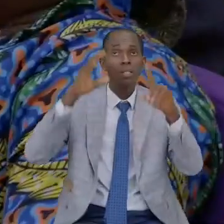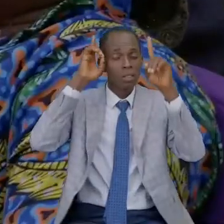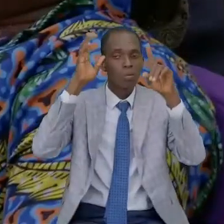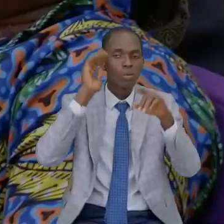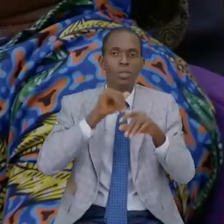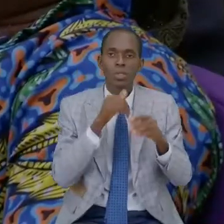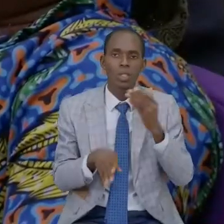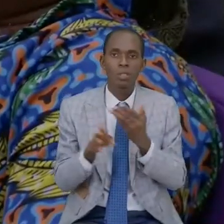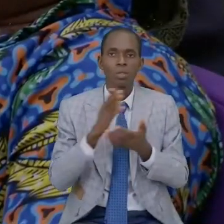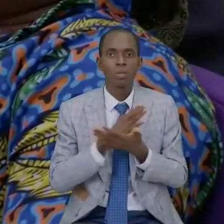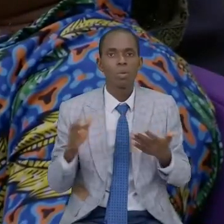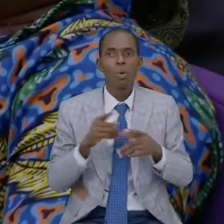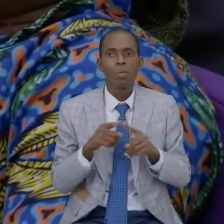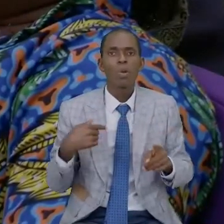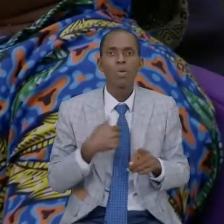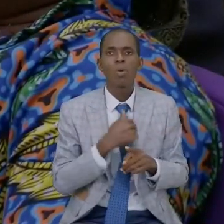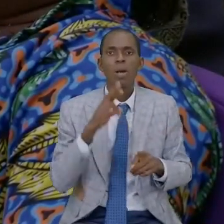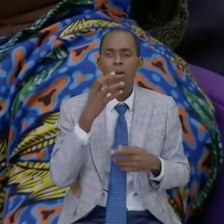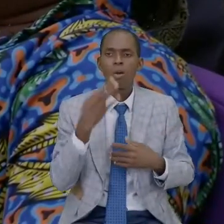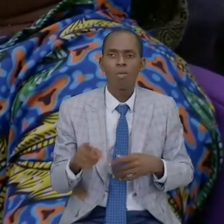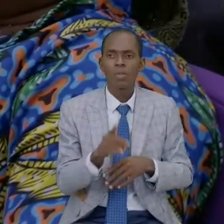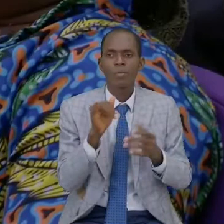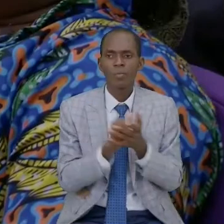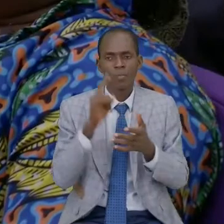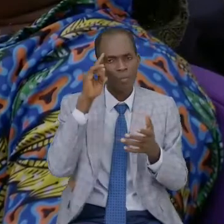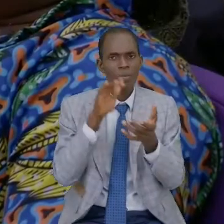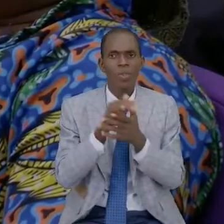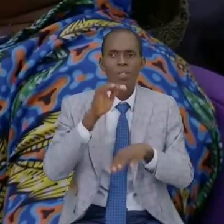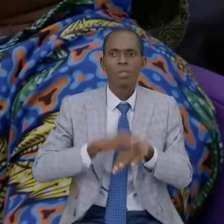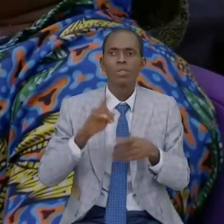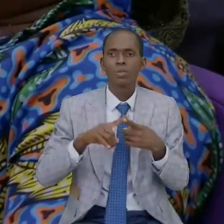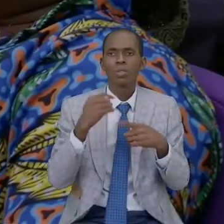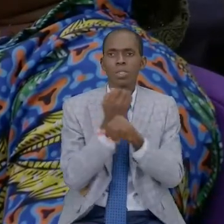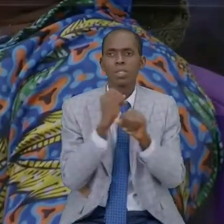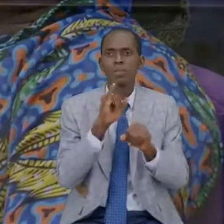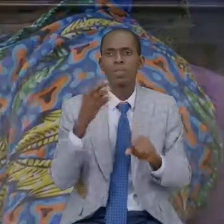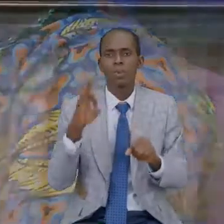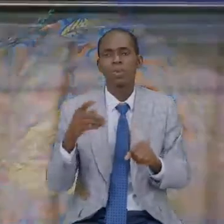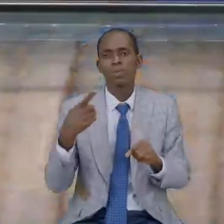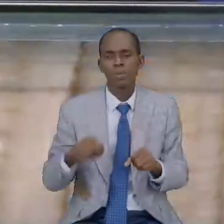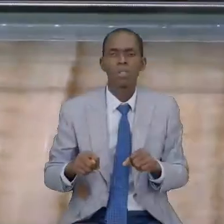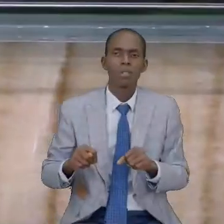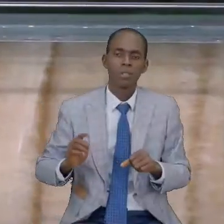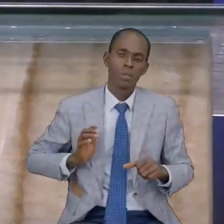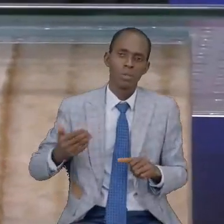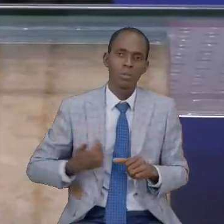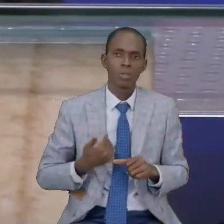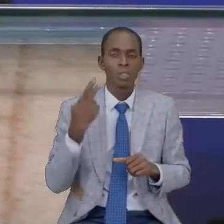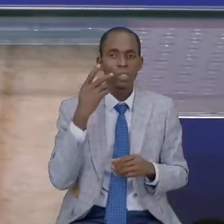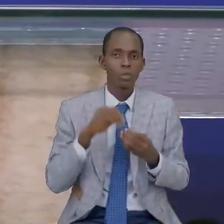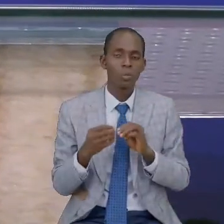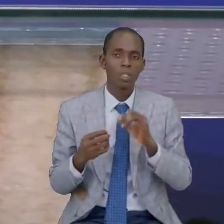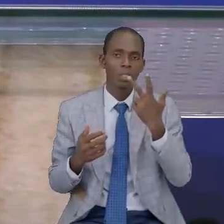you away. It says, but we have them that believe to the saving of the soul. Look at number 3